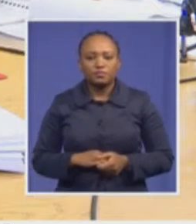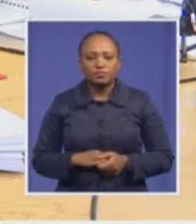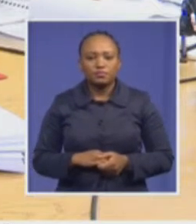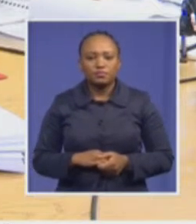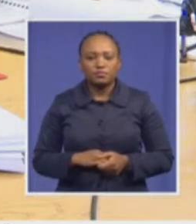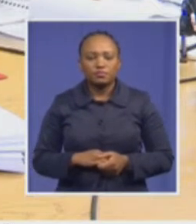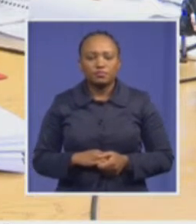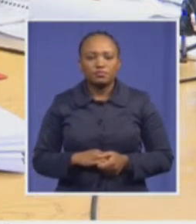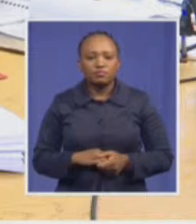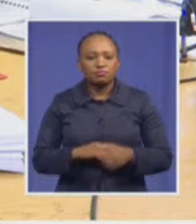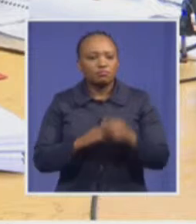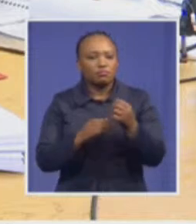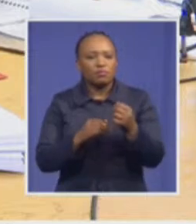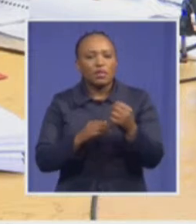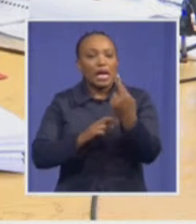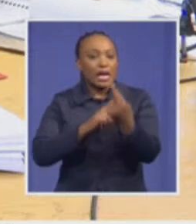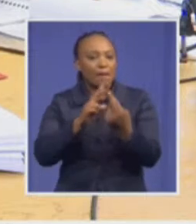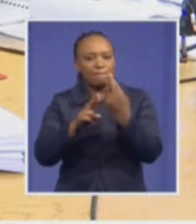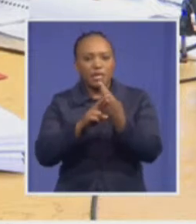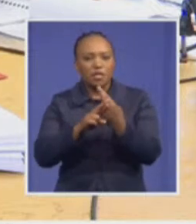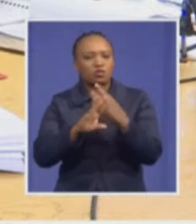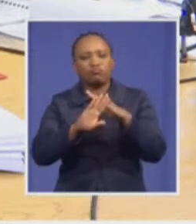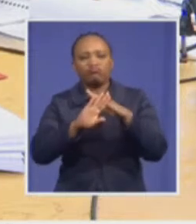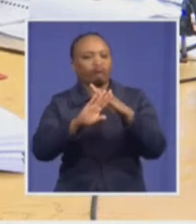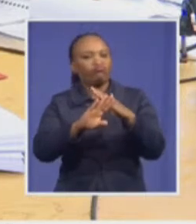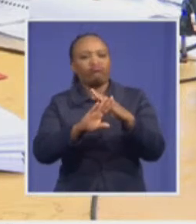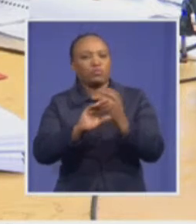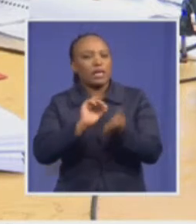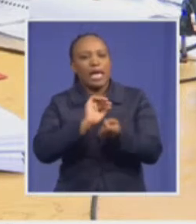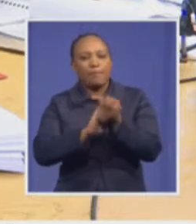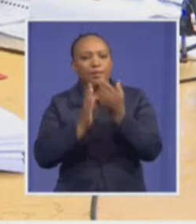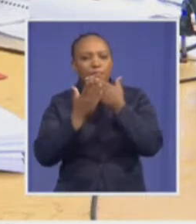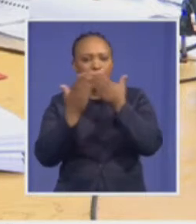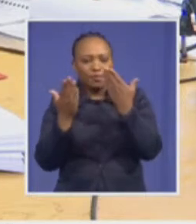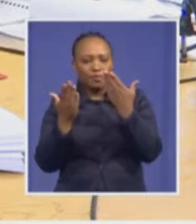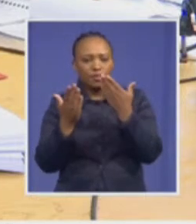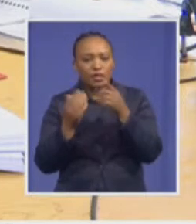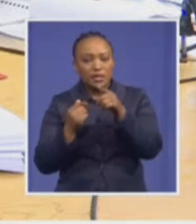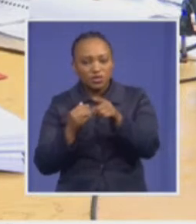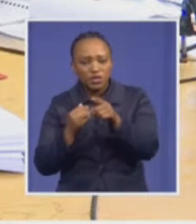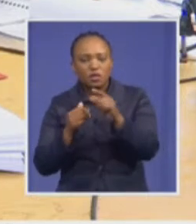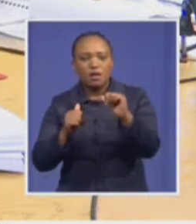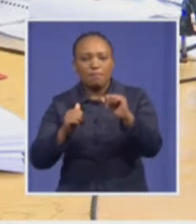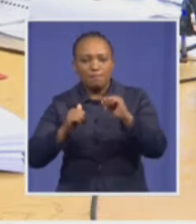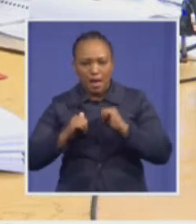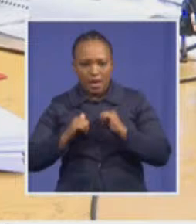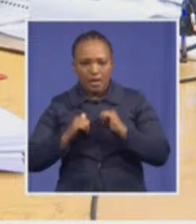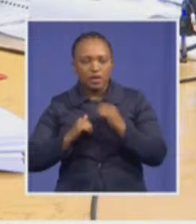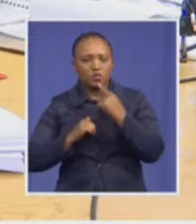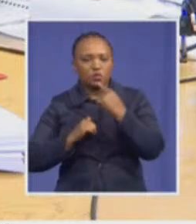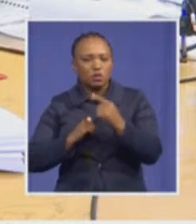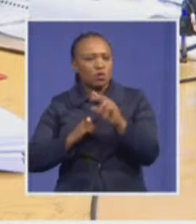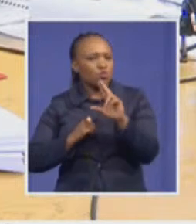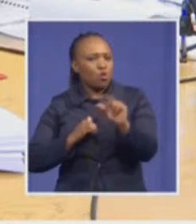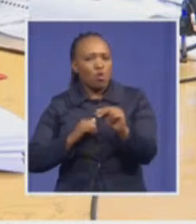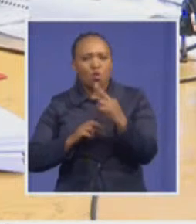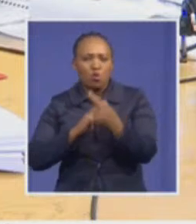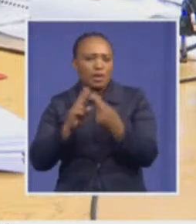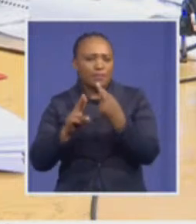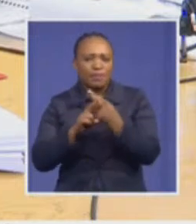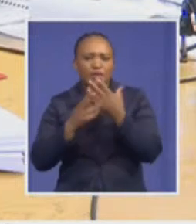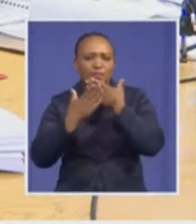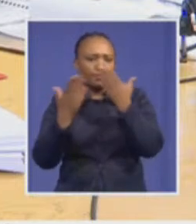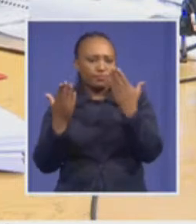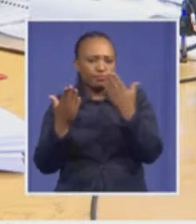place, and she does return to me to say no, there is no repeat that is scheduled, and I think there is